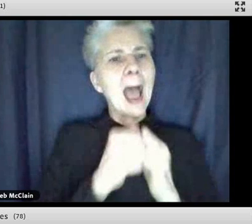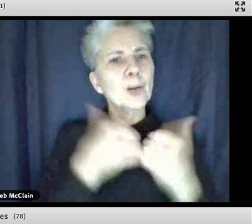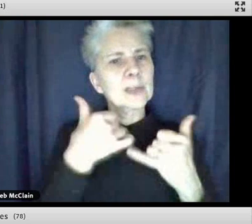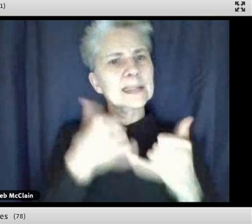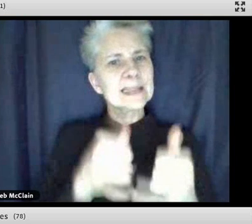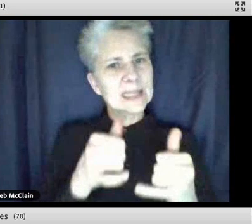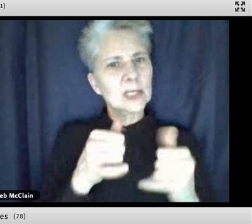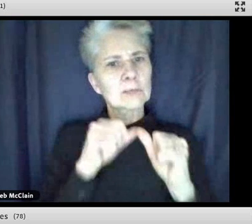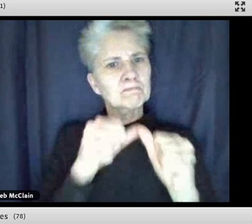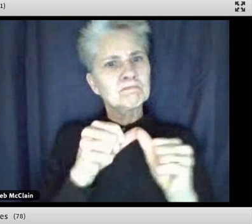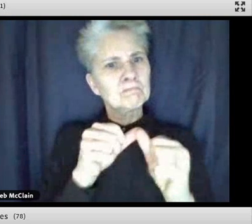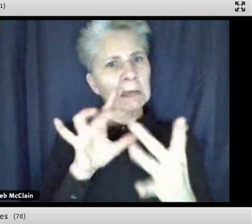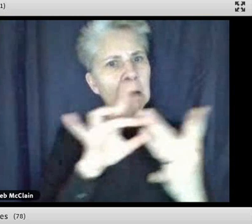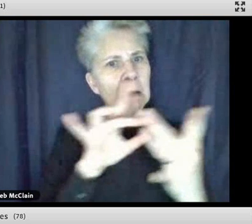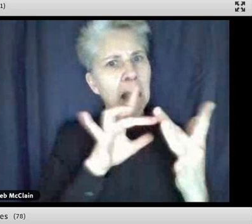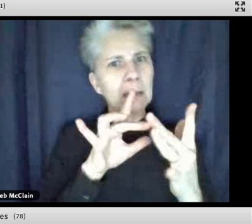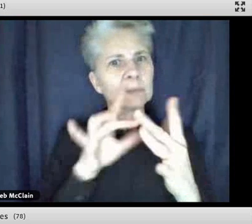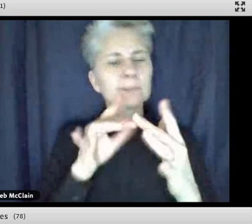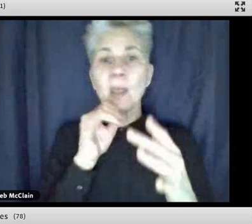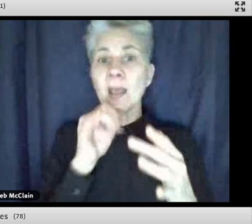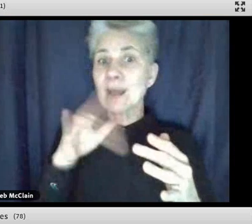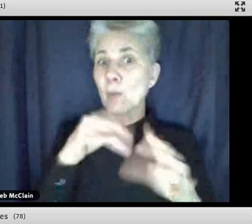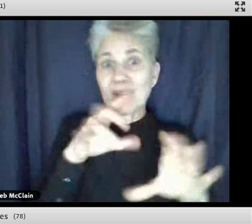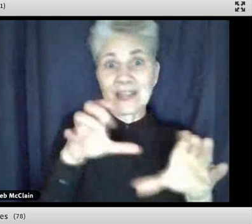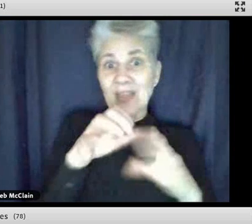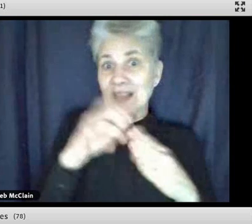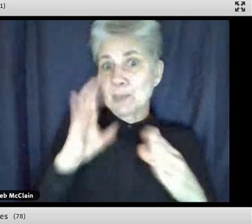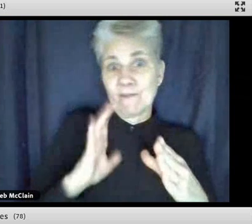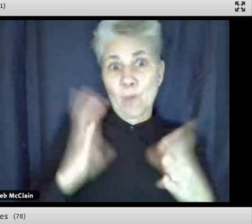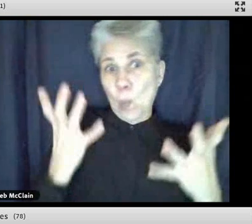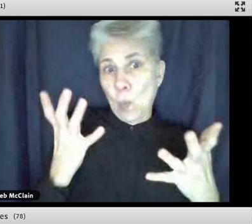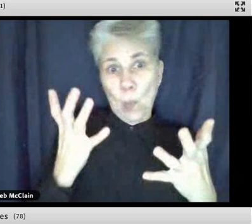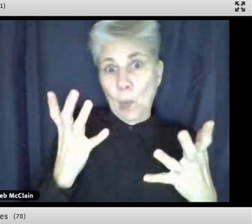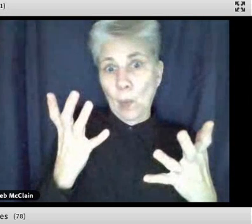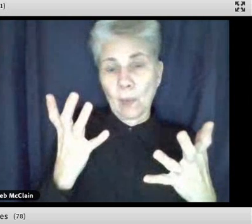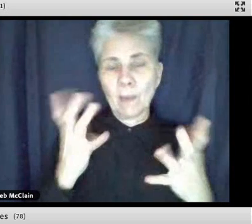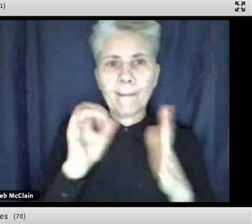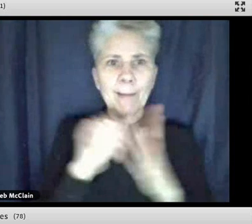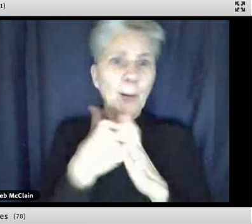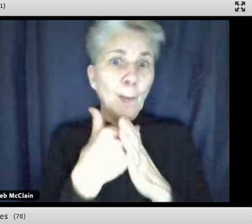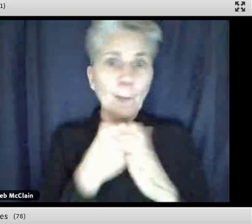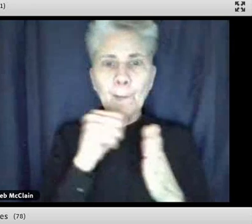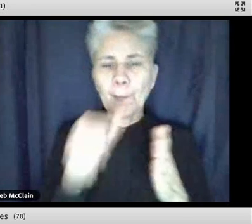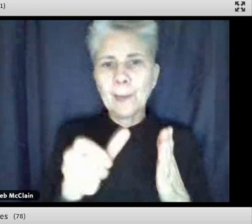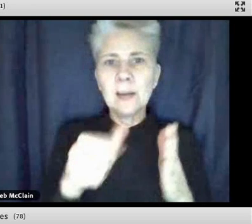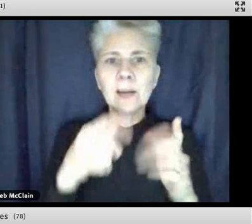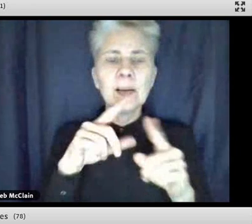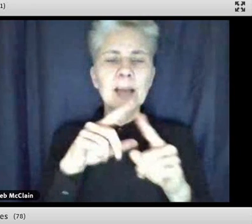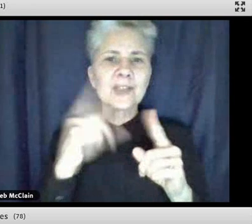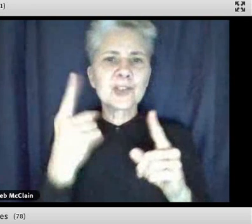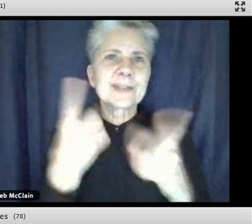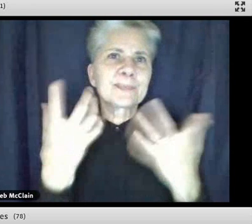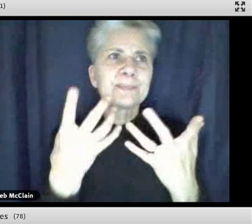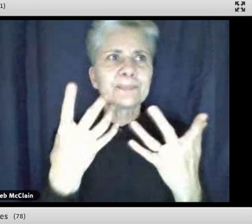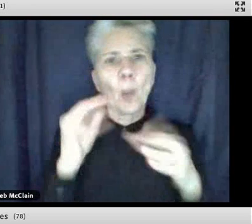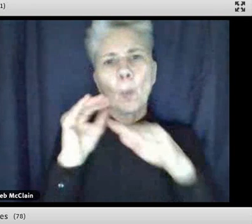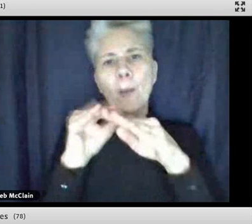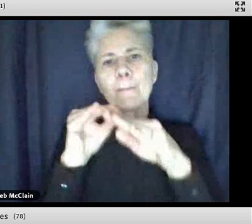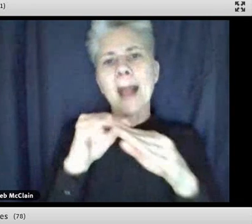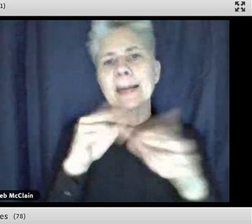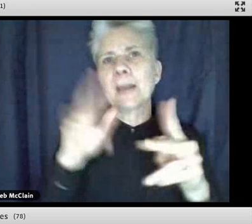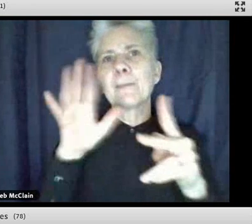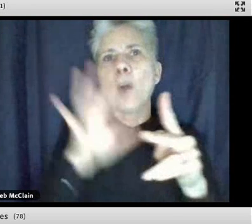connected. And it's not that we haven't done these things before and that, this is not new. It's just kind of reminding our patrons